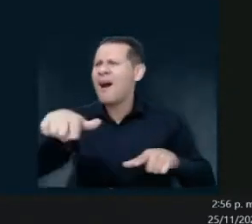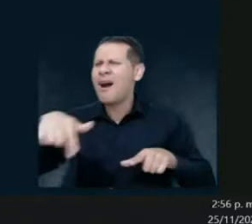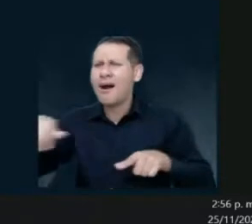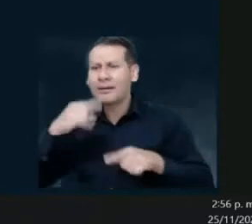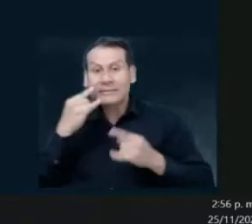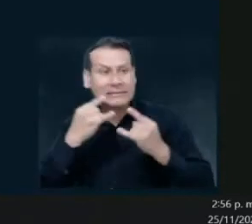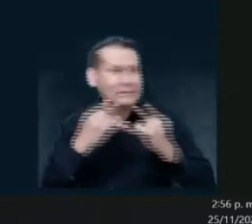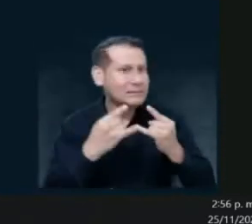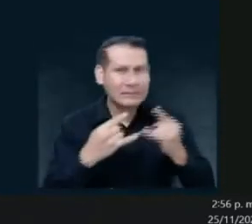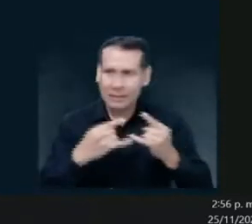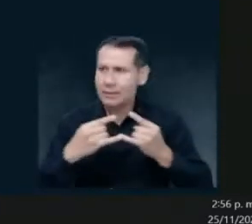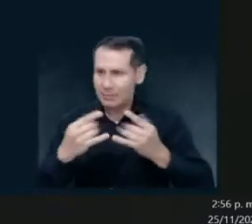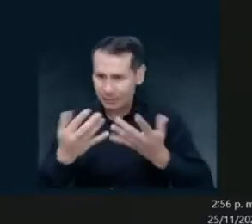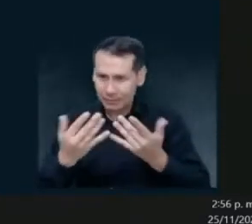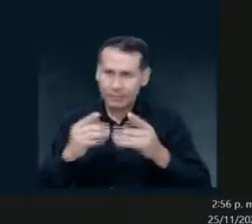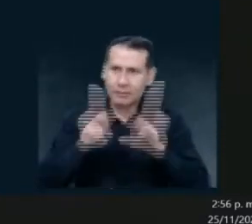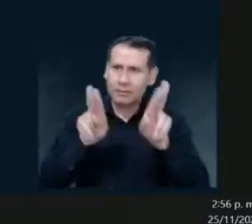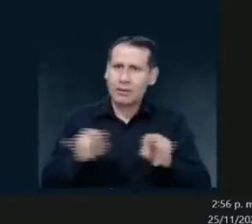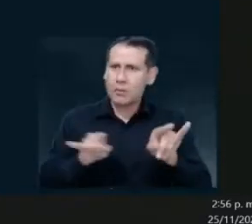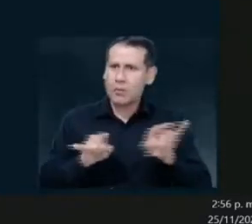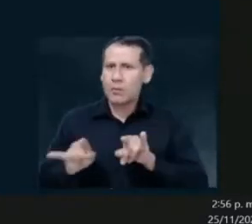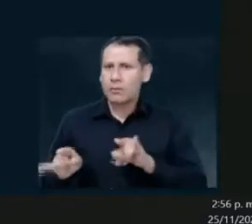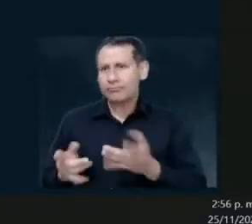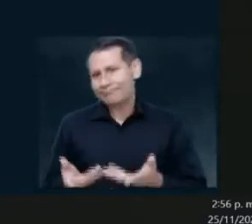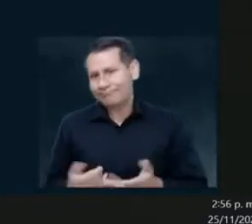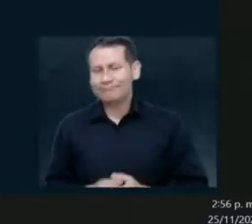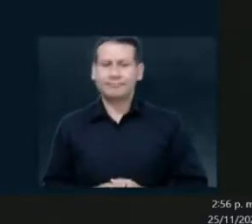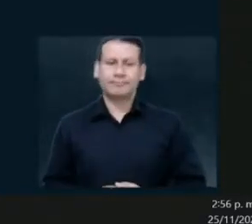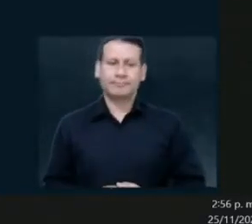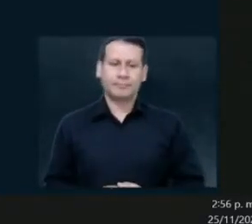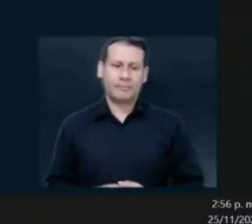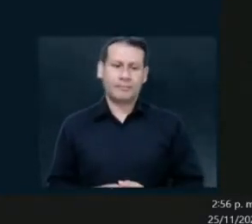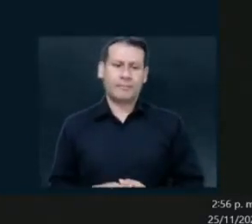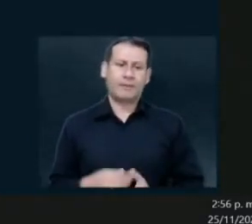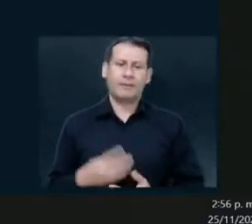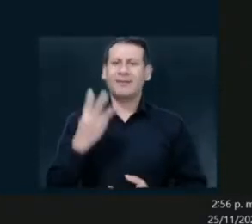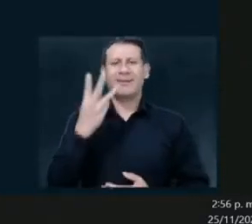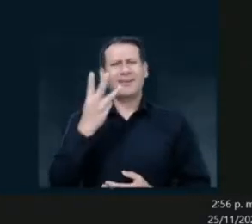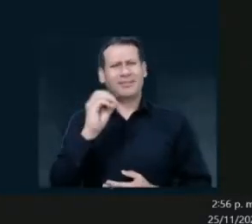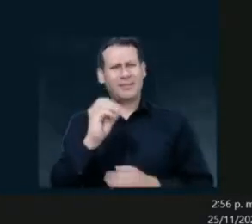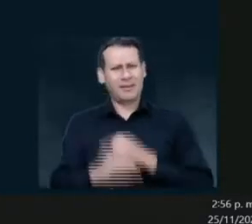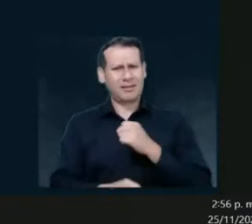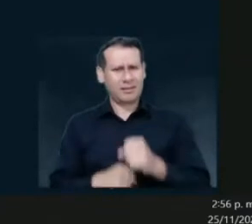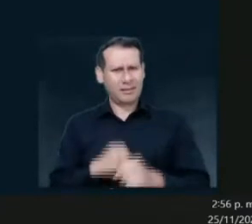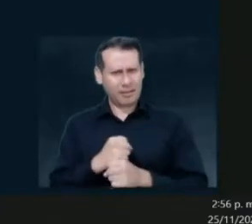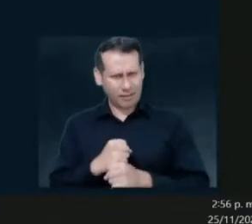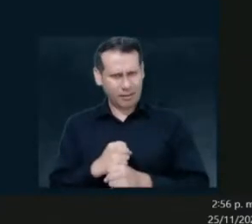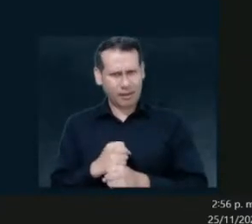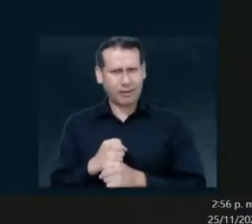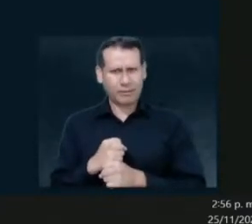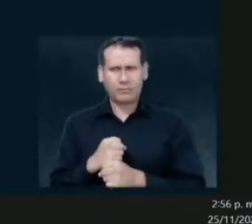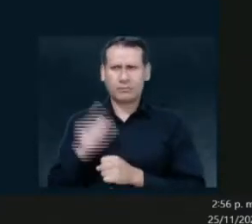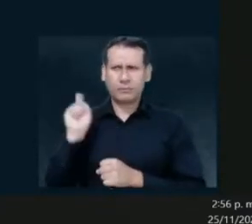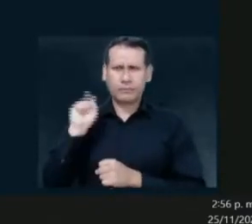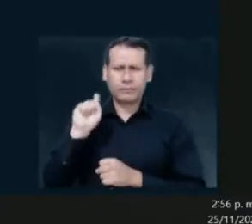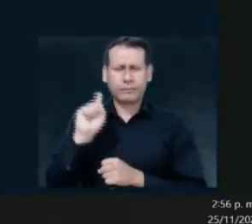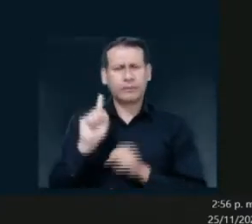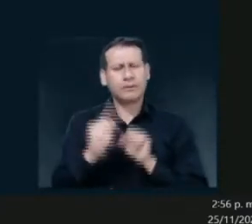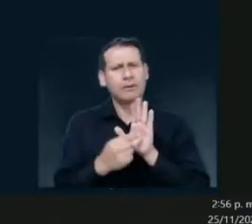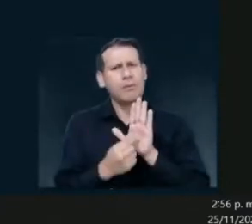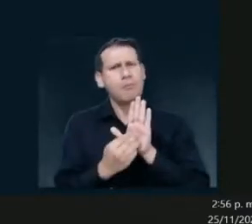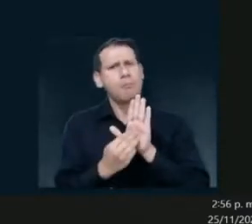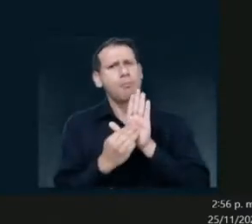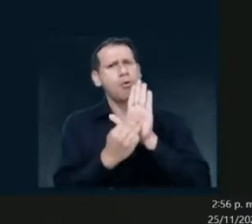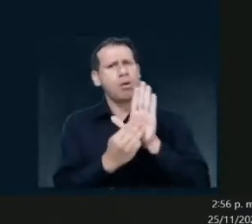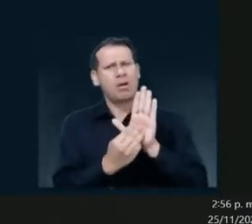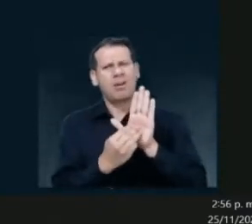doesn't work. And what happens is that after 30 years of having a successful model to bring internet to more